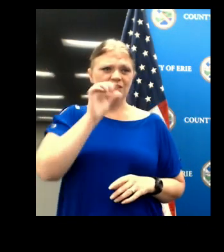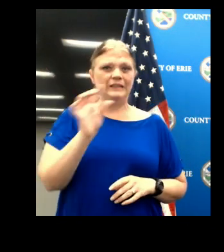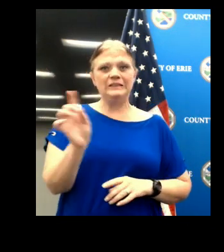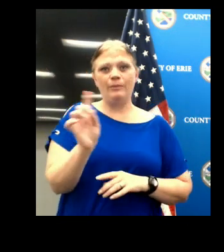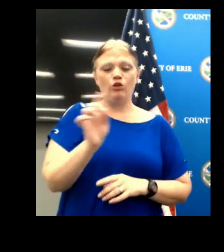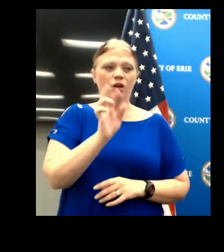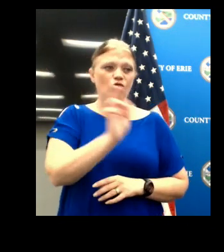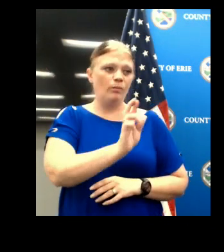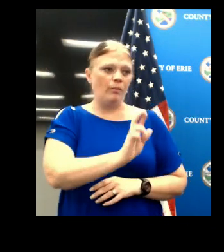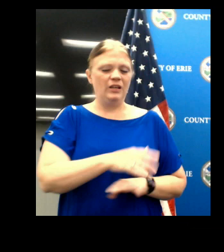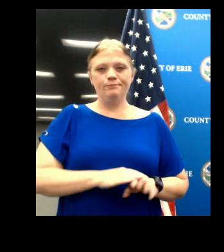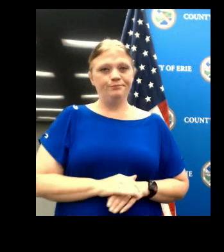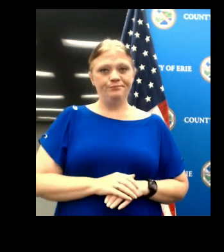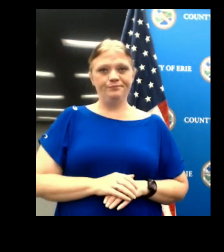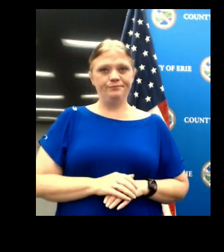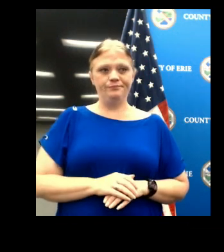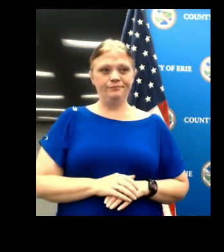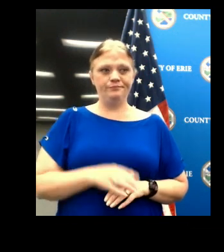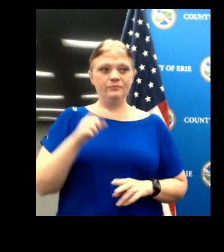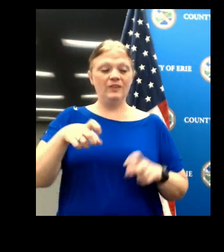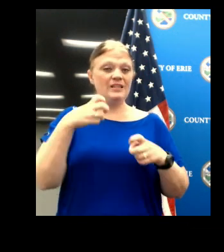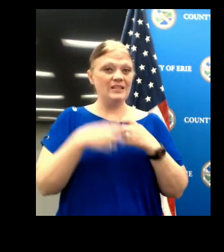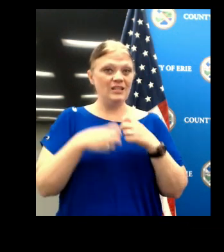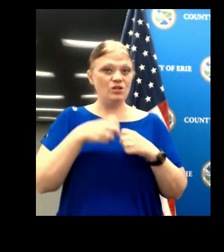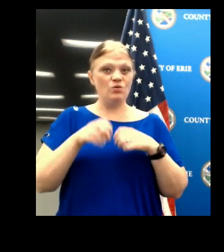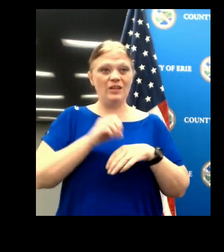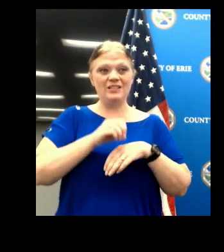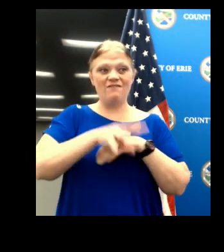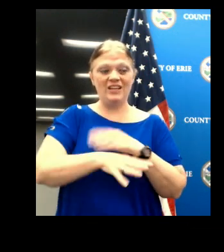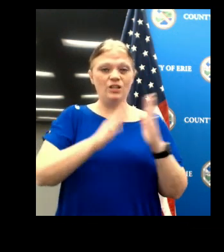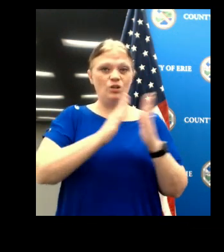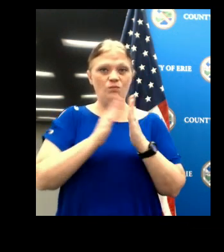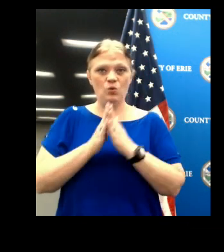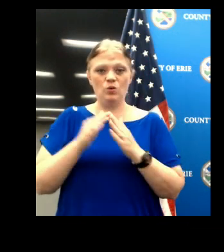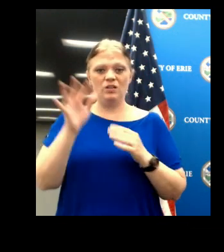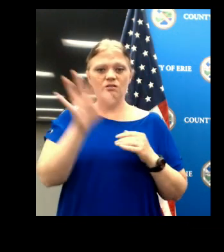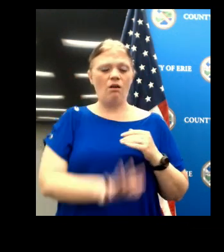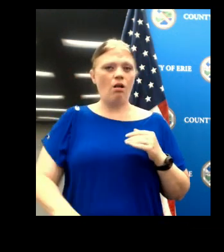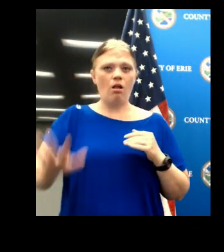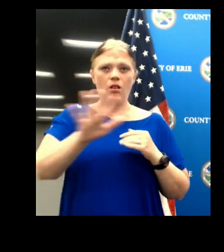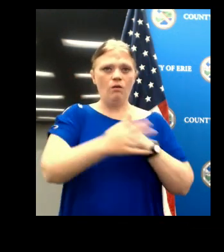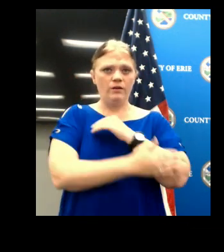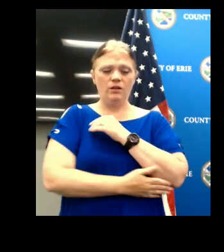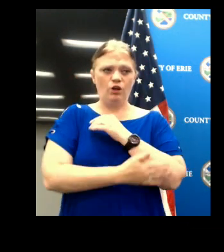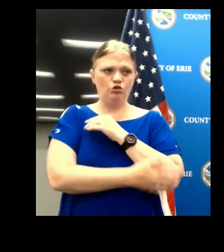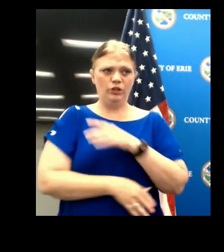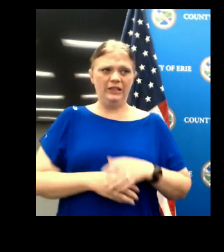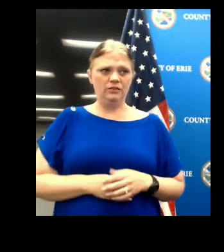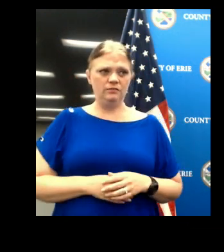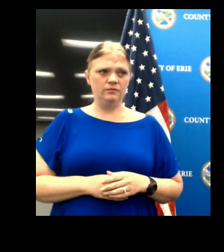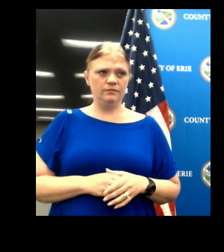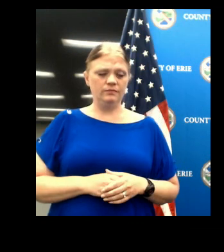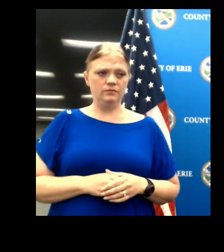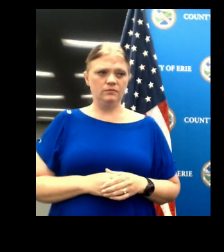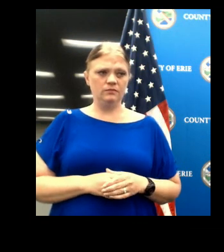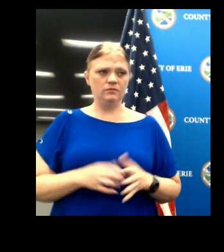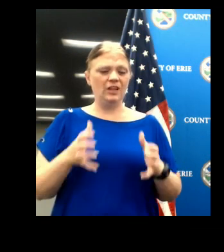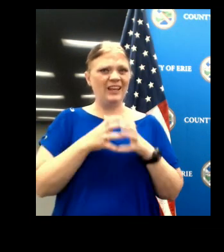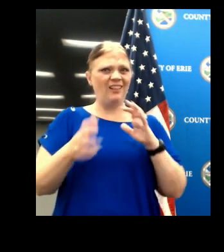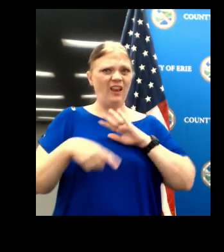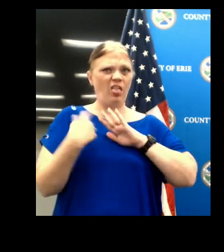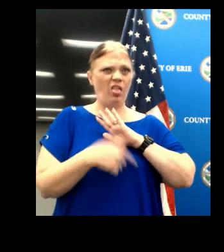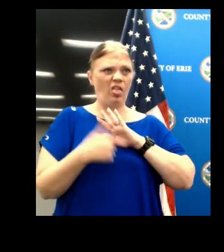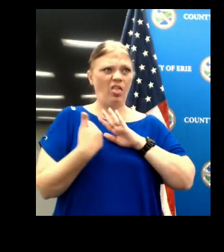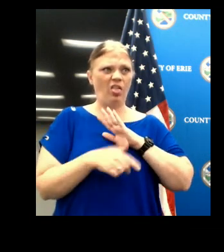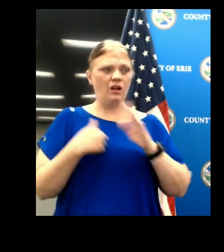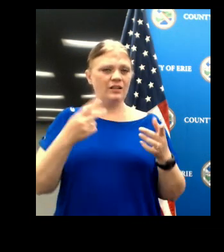Democratic or Republican issue. This is an issue that is affecting communities all across the country. I get a lot of criticism that I